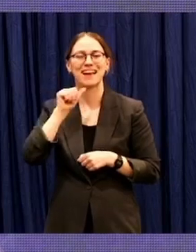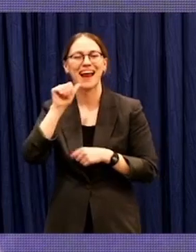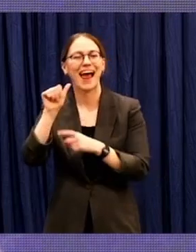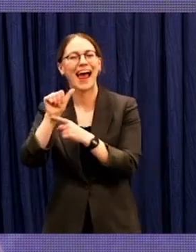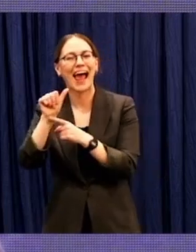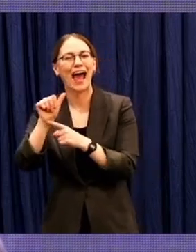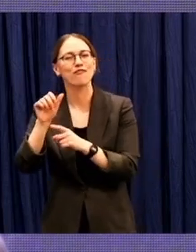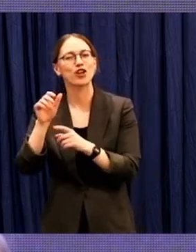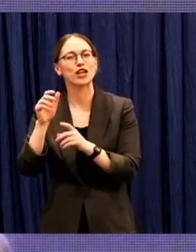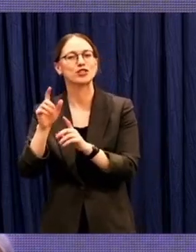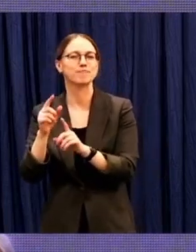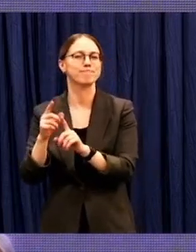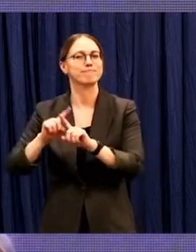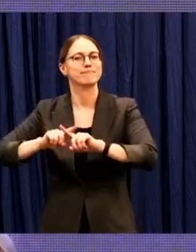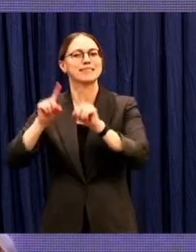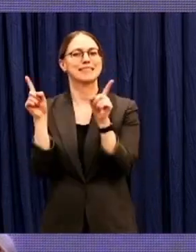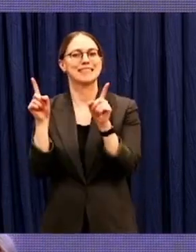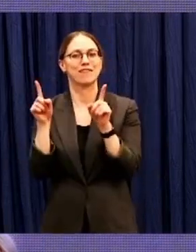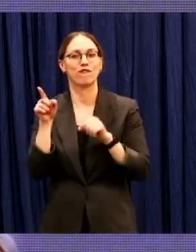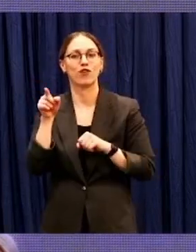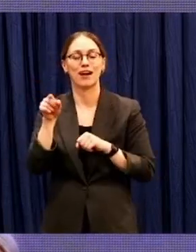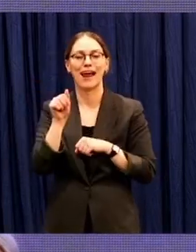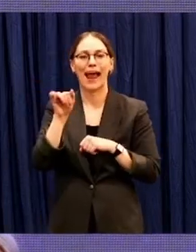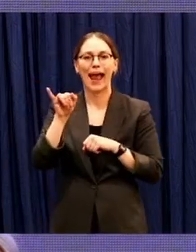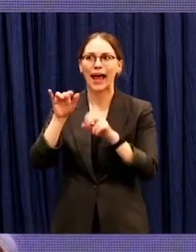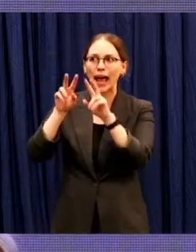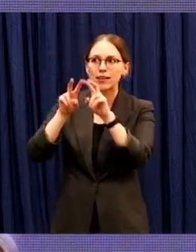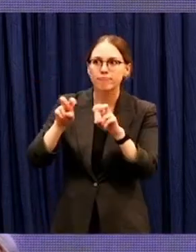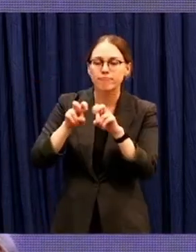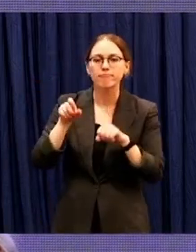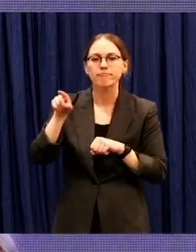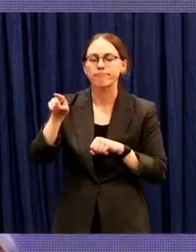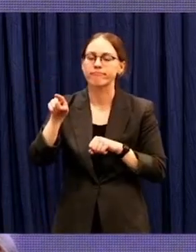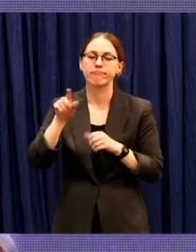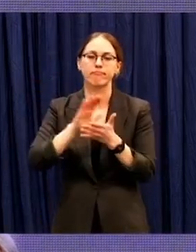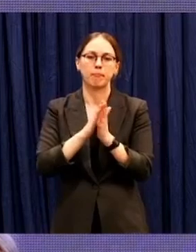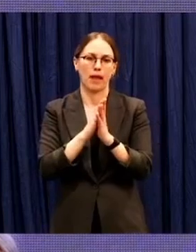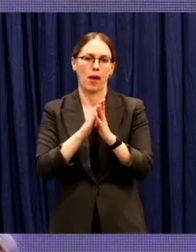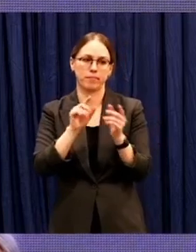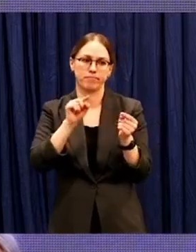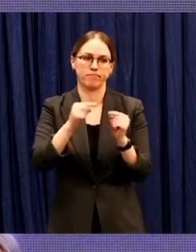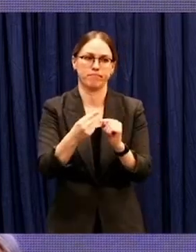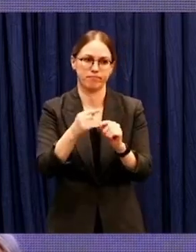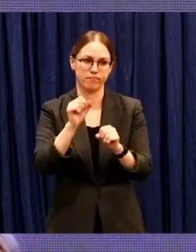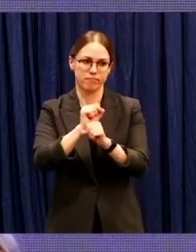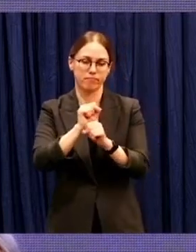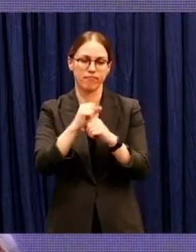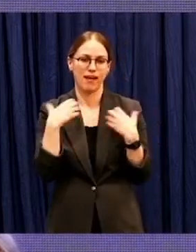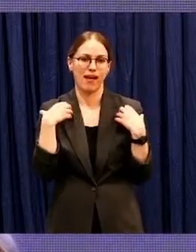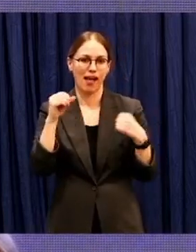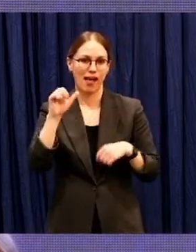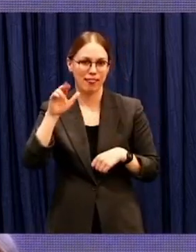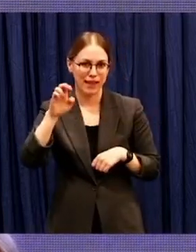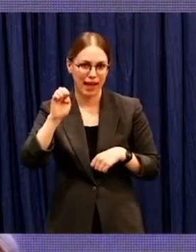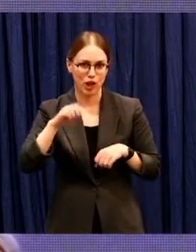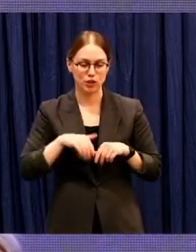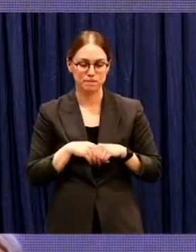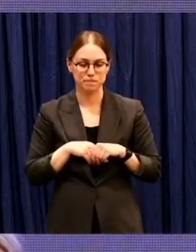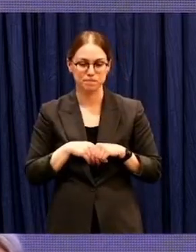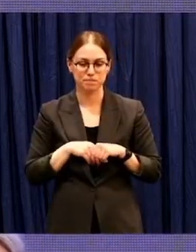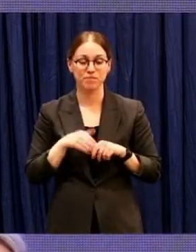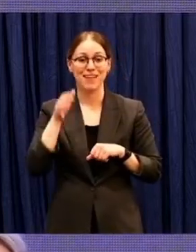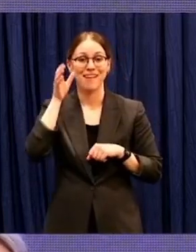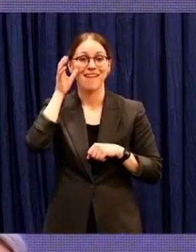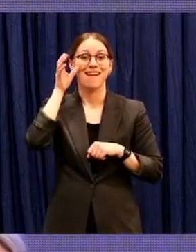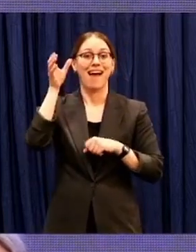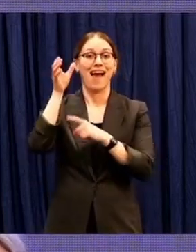that that's going to have harmful impacts on employment and healthcare access. There's also a concept concern here